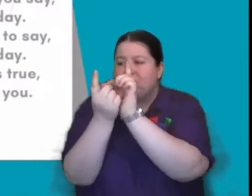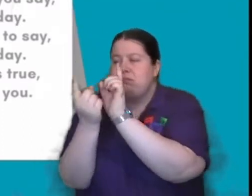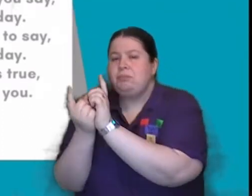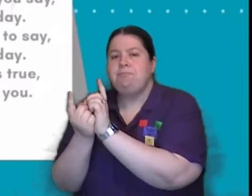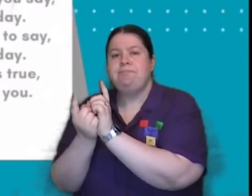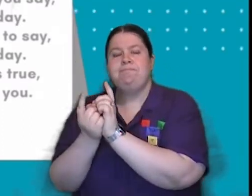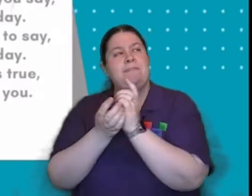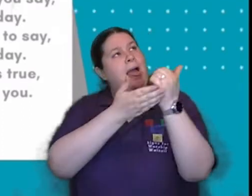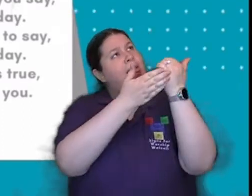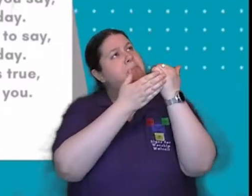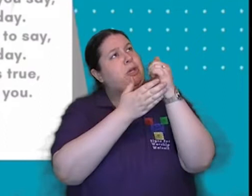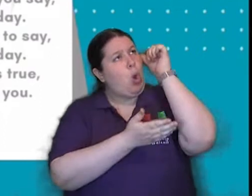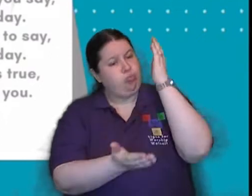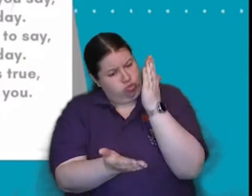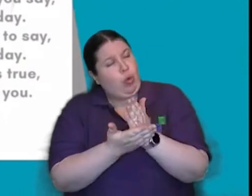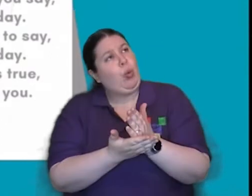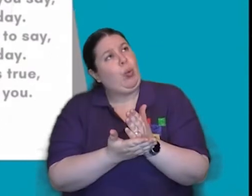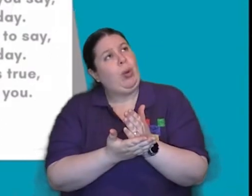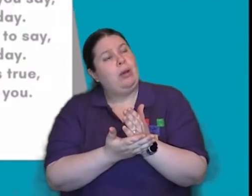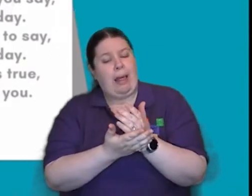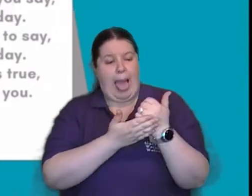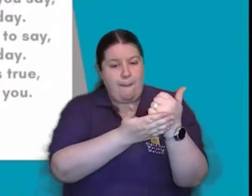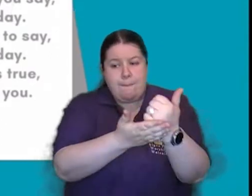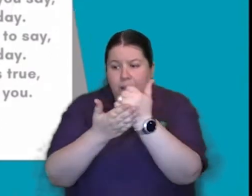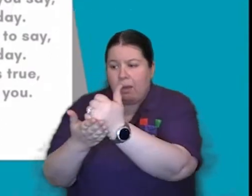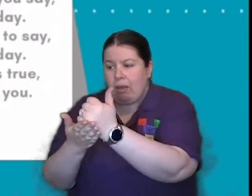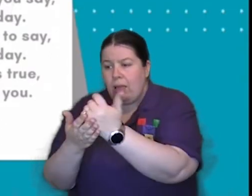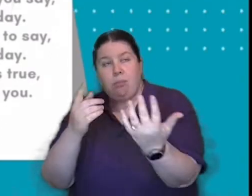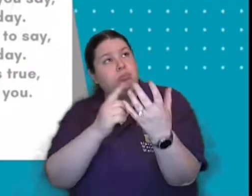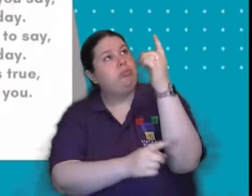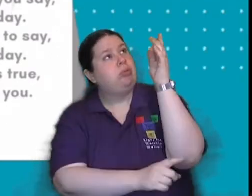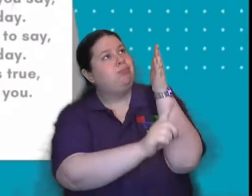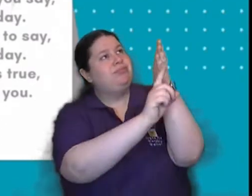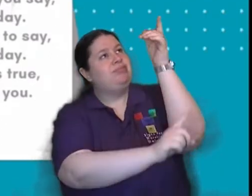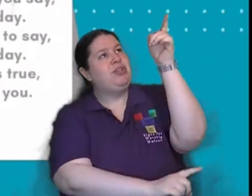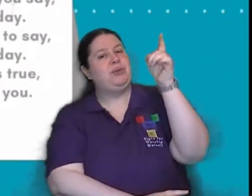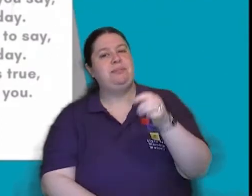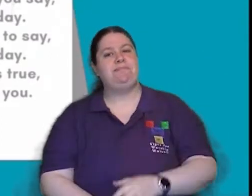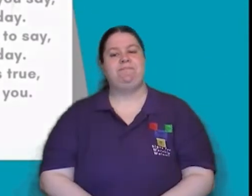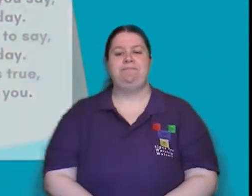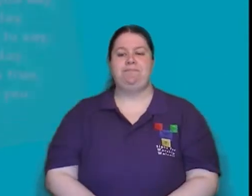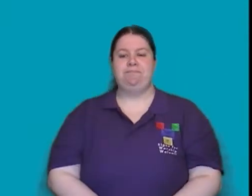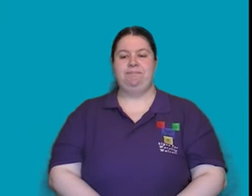day. Help me to know what is true and help others to find you.